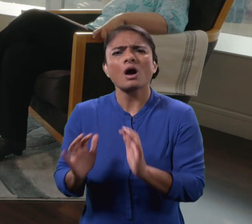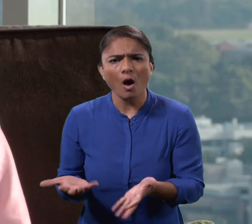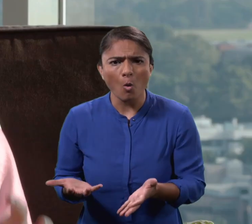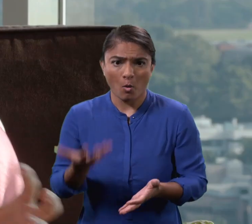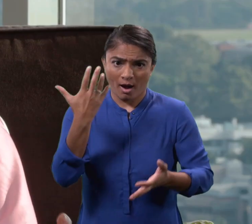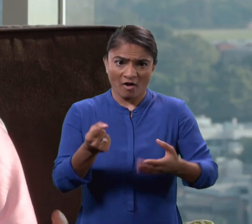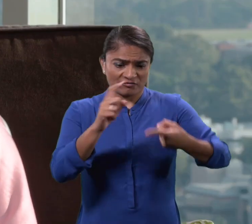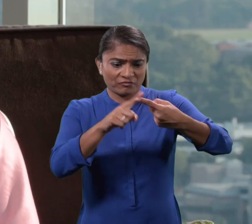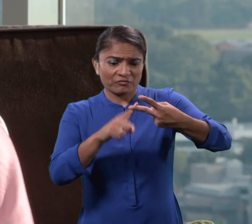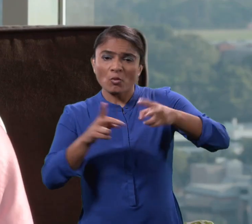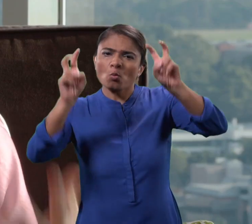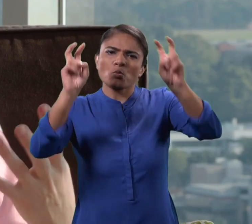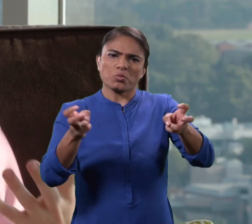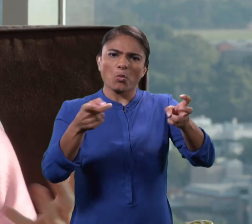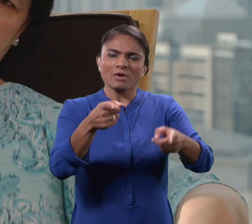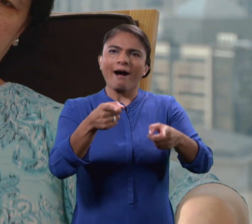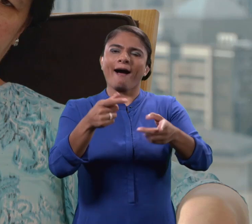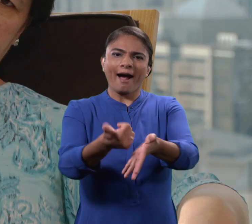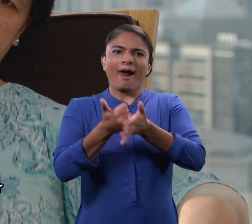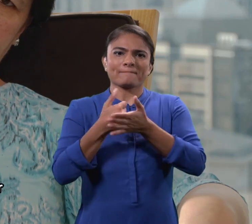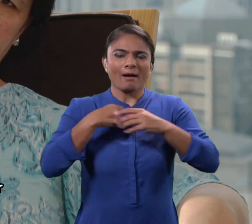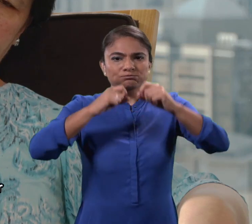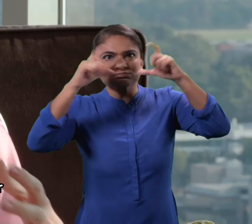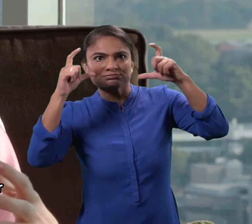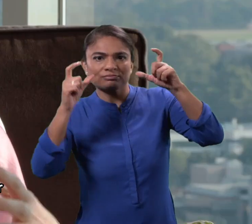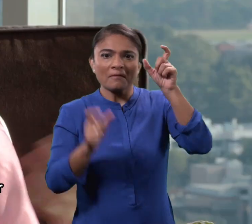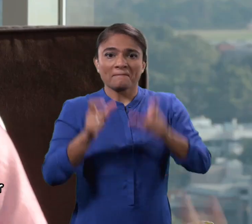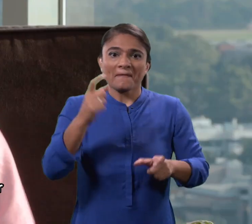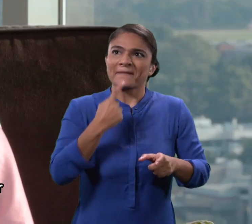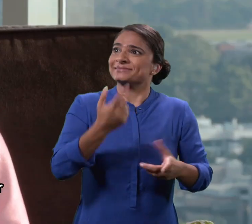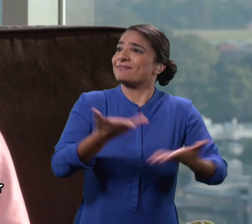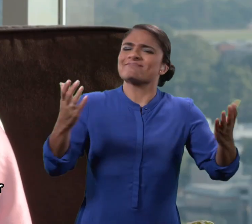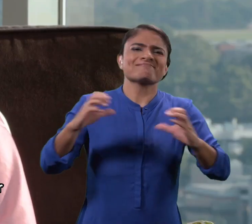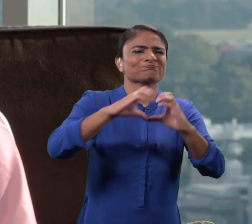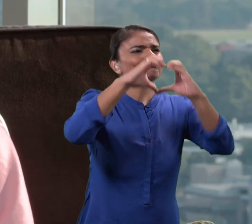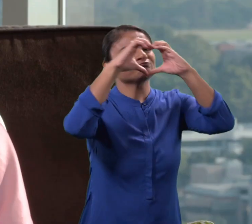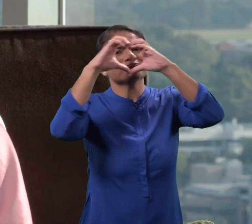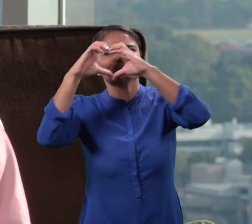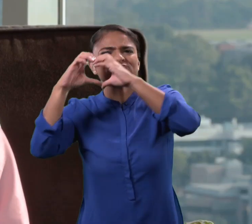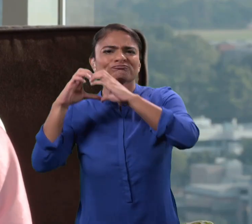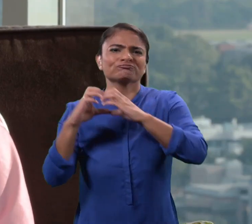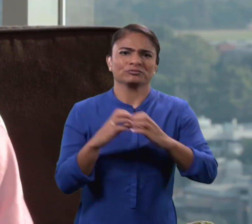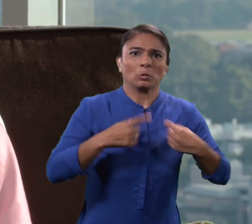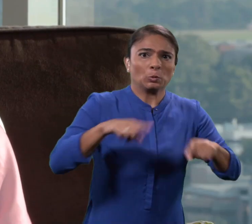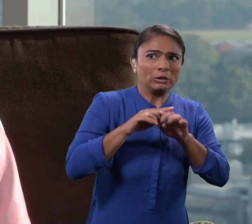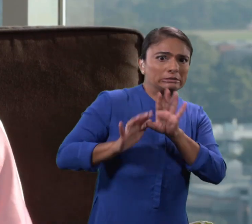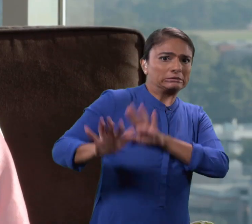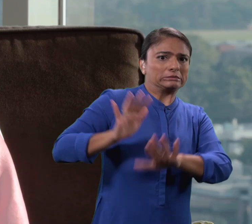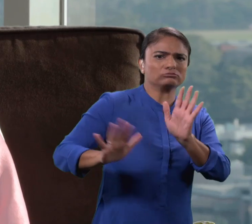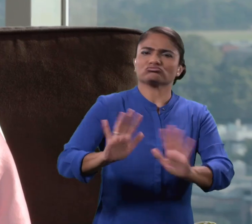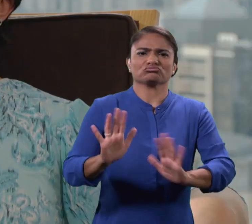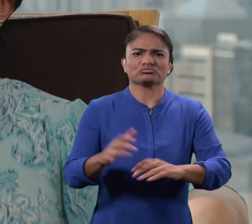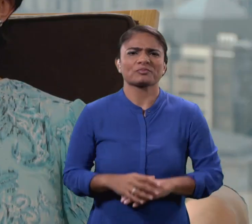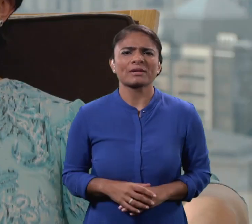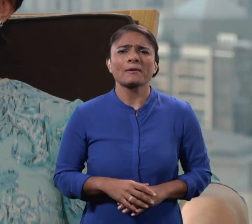disabilities? Are there specific quotes that you can maybe highlight for us that tell people that there's love in the air and that it's not something to shy away from?